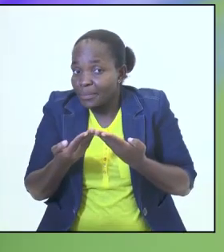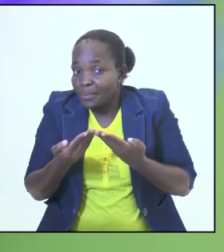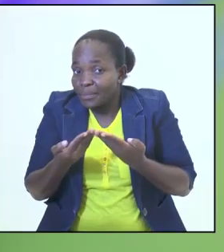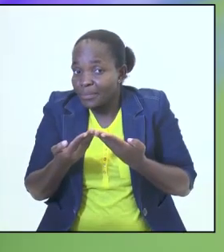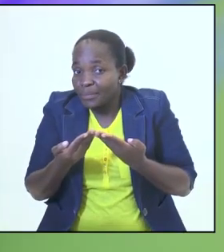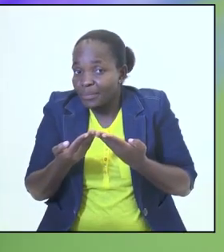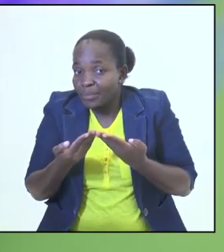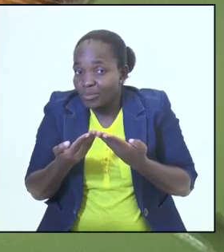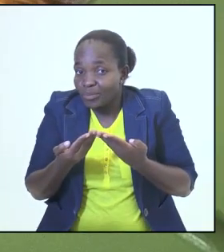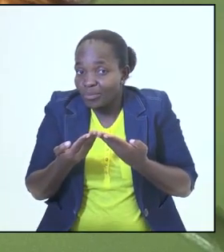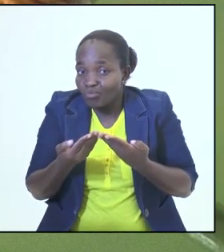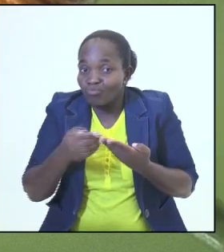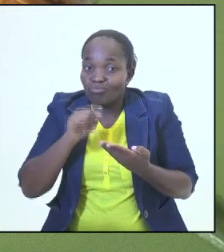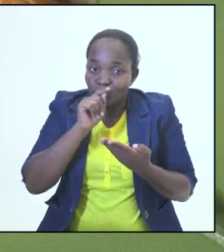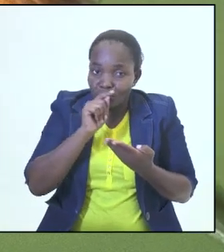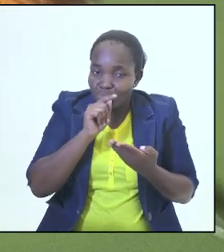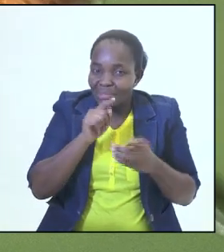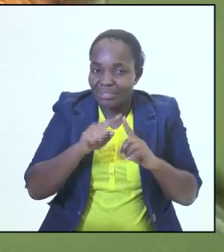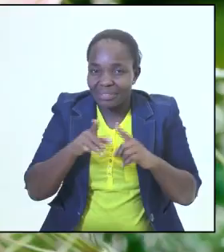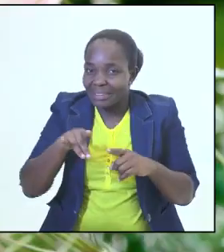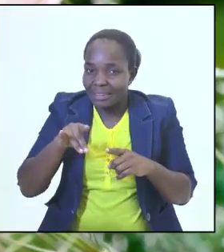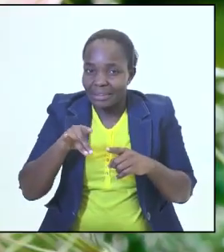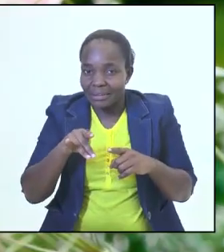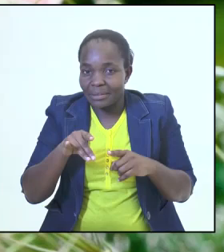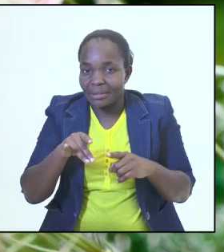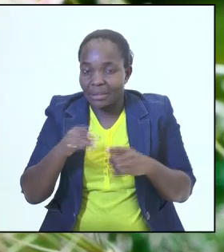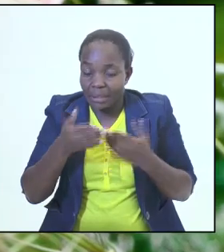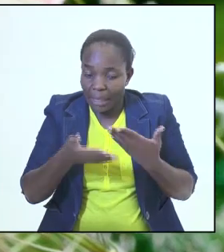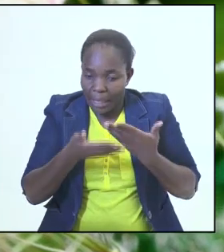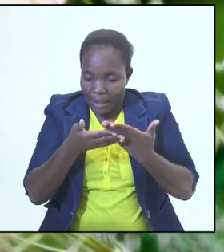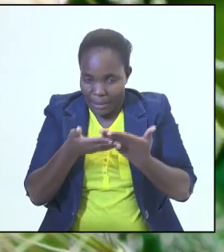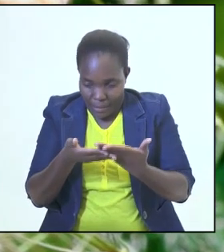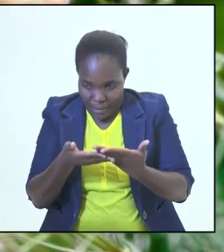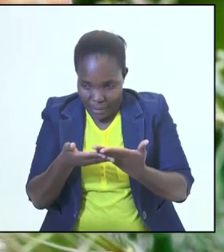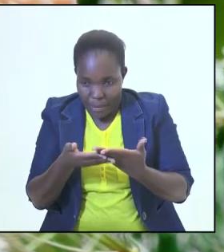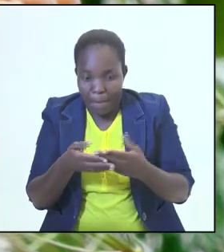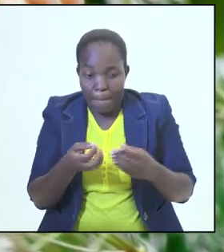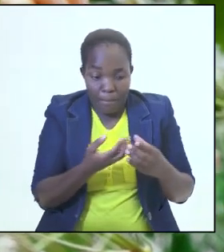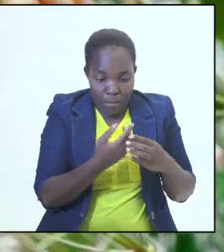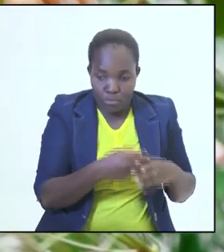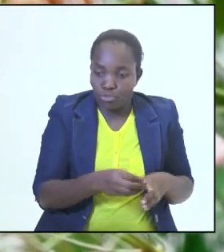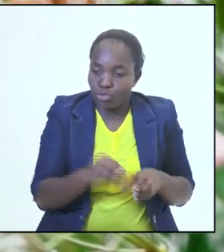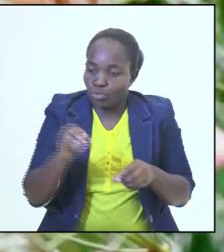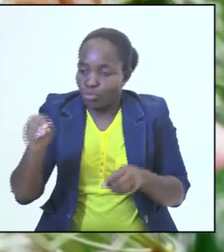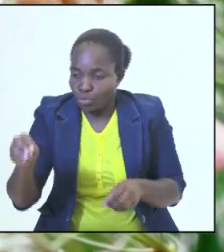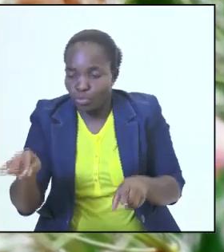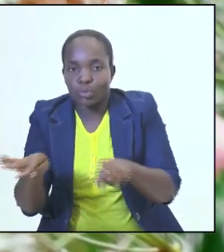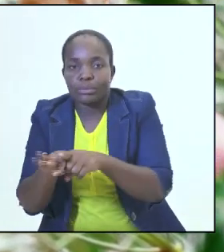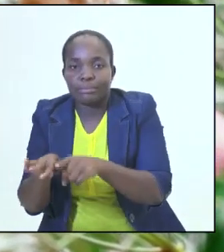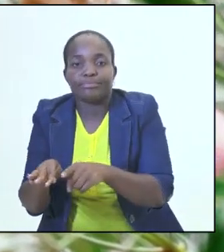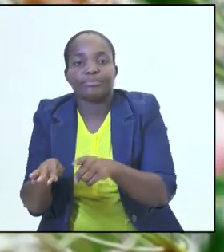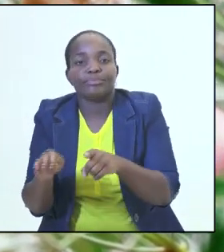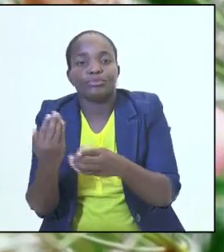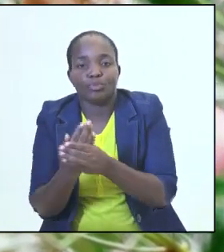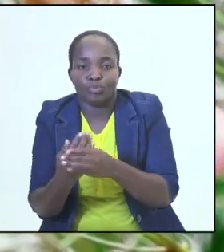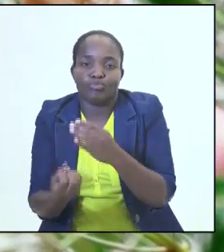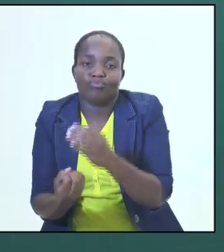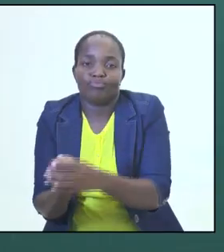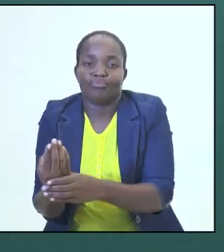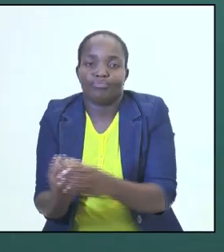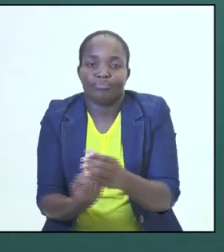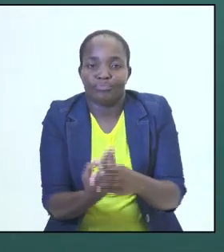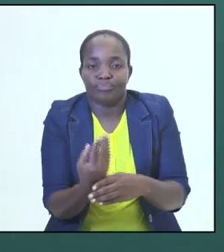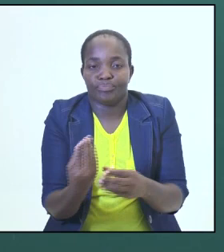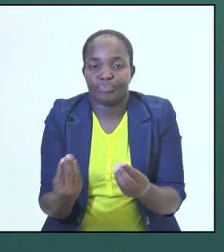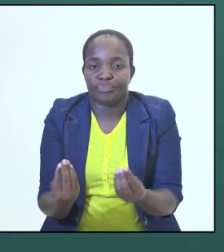such as insects, birds, and animals, to help them to reproduce and survive as a species. The